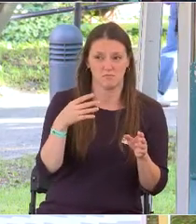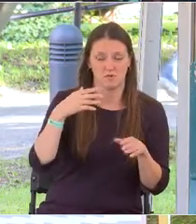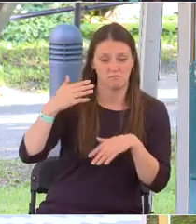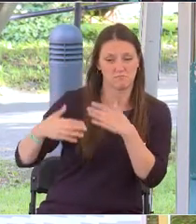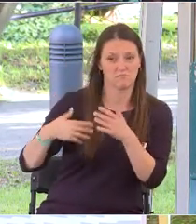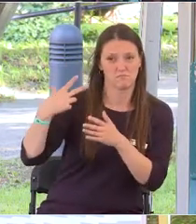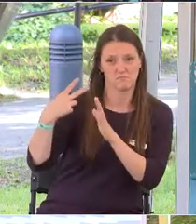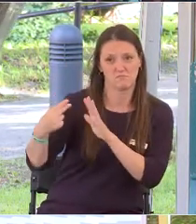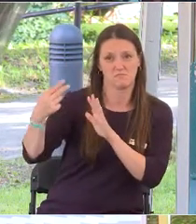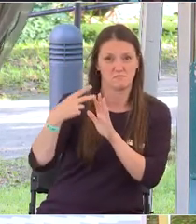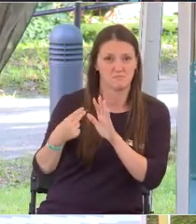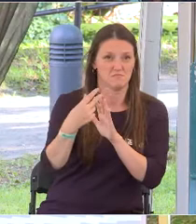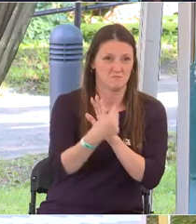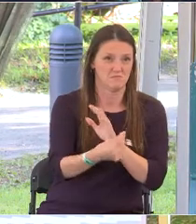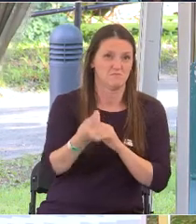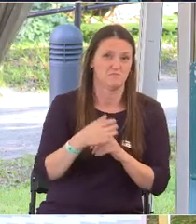as a middle school